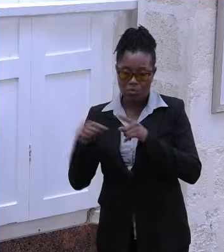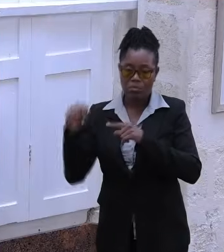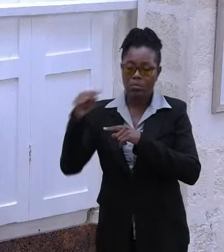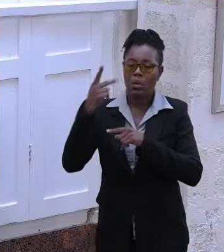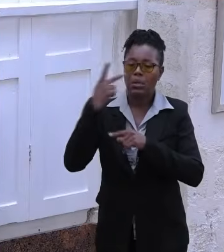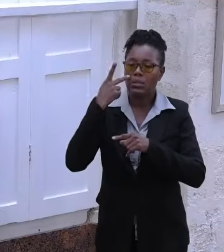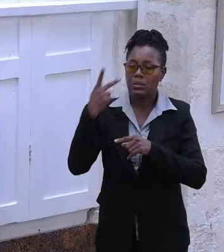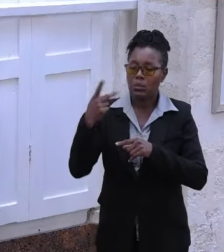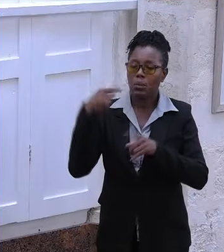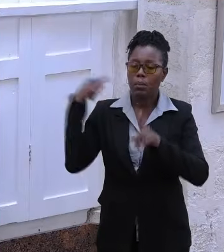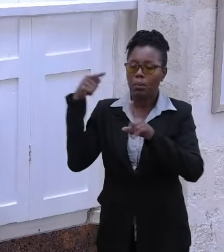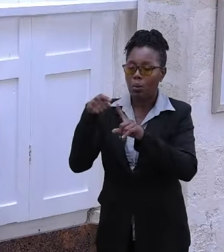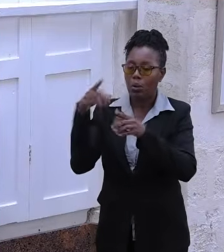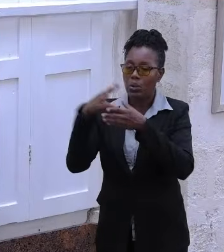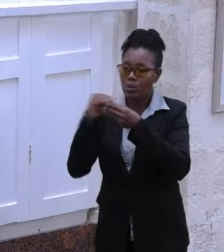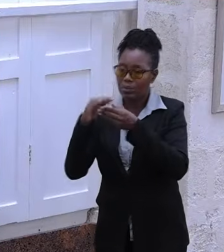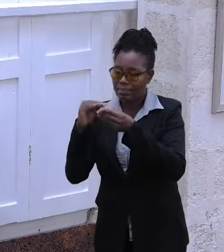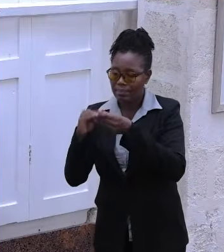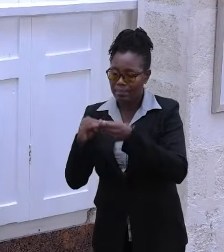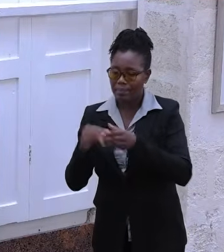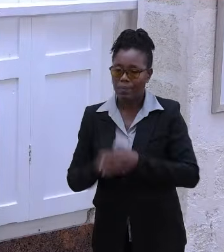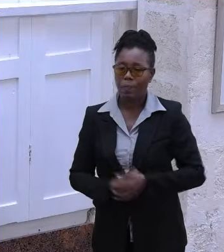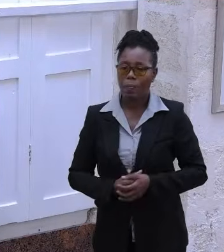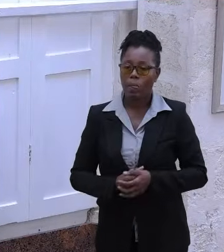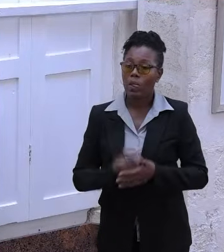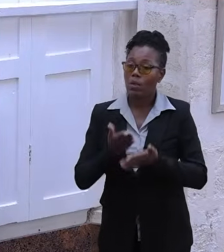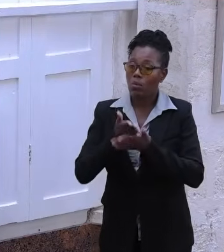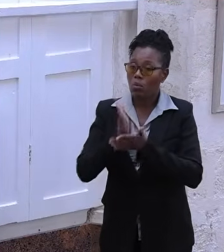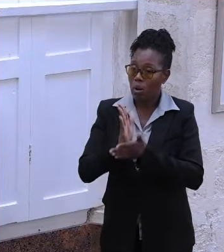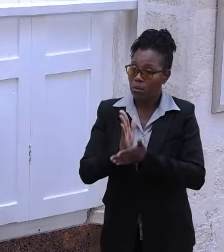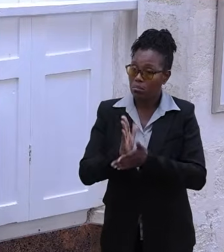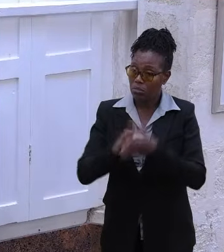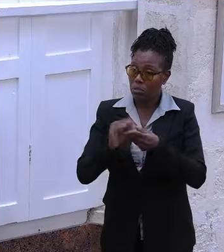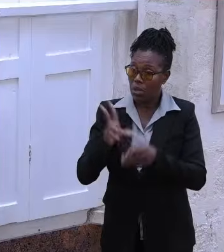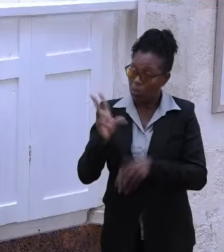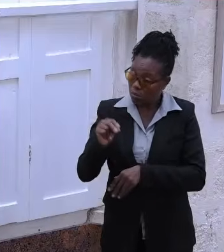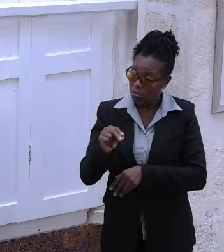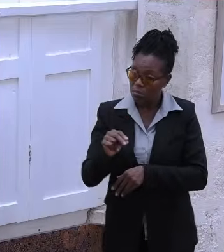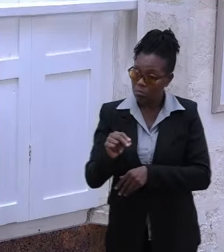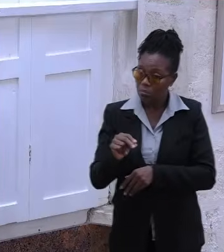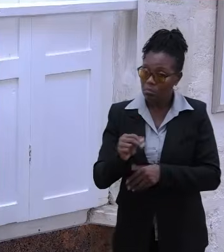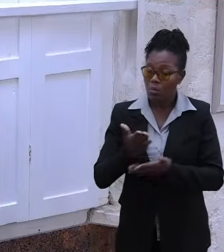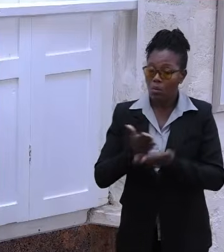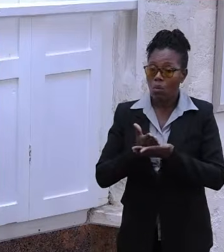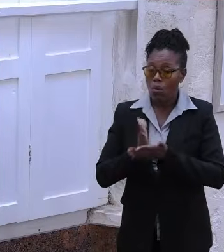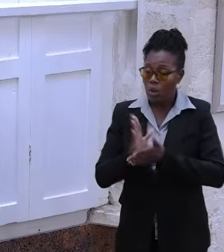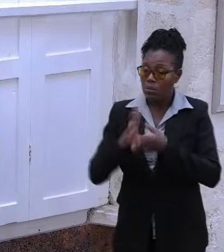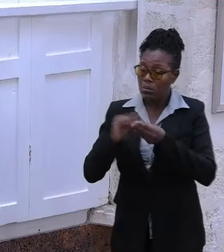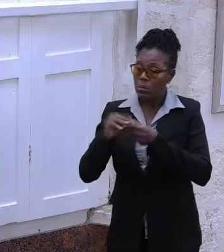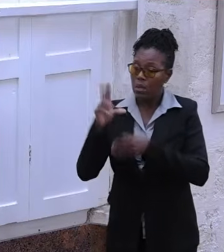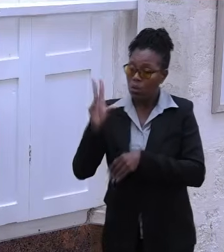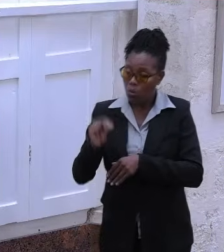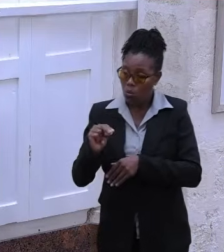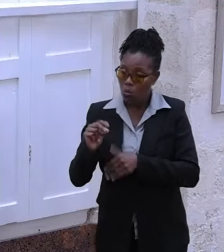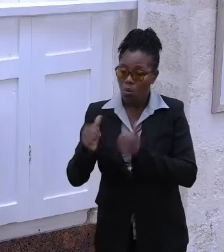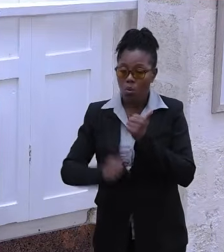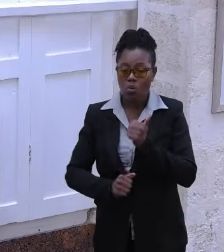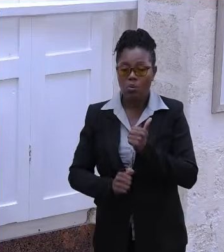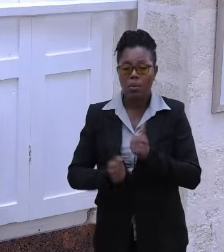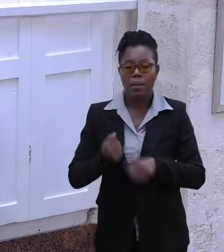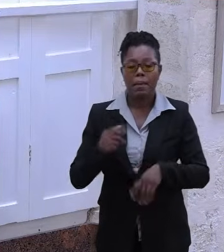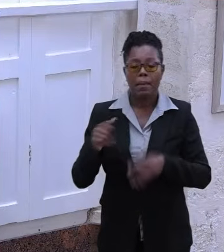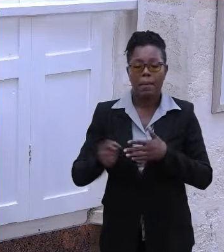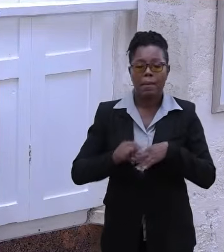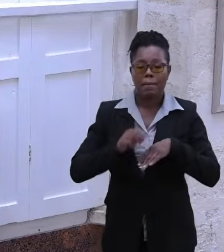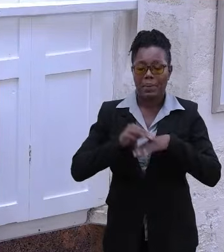were making earlier. The right of refusal. And the right of refusal under 4, the minister may, in the interest